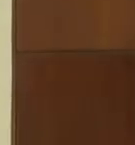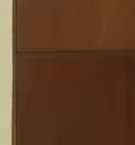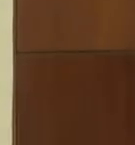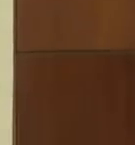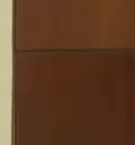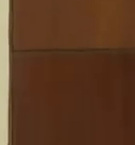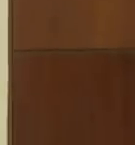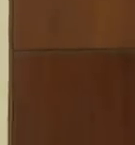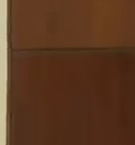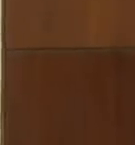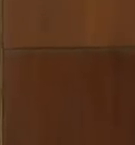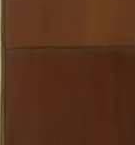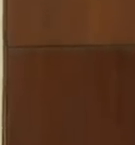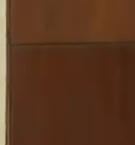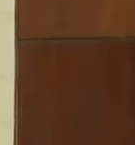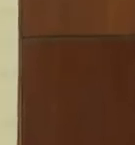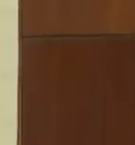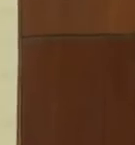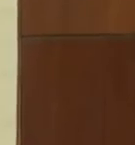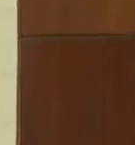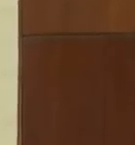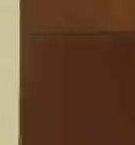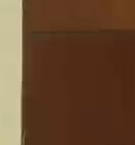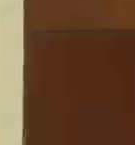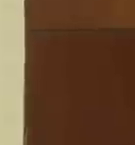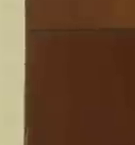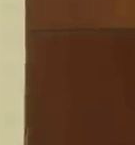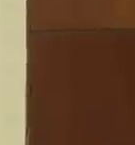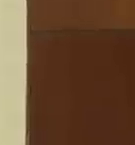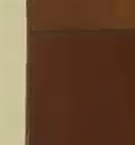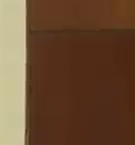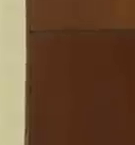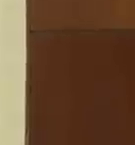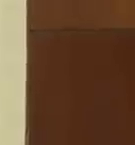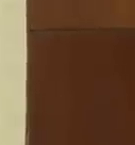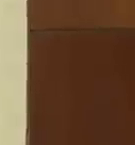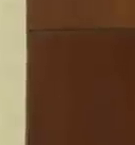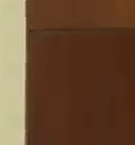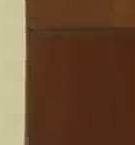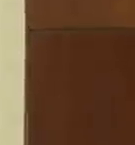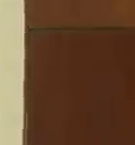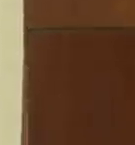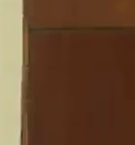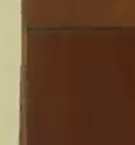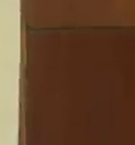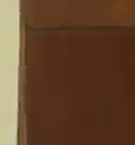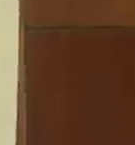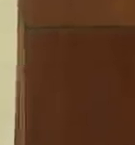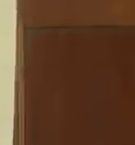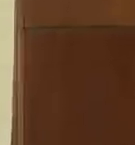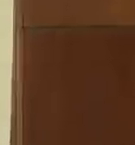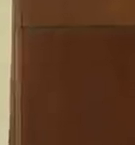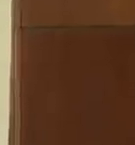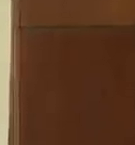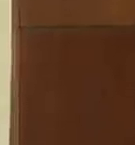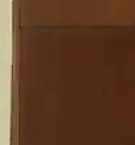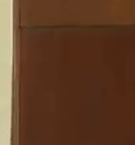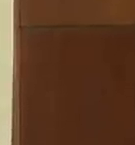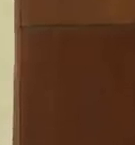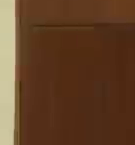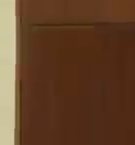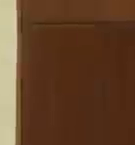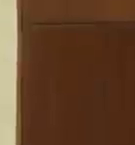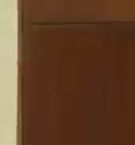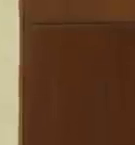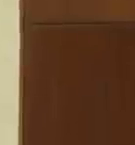National Identification System signing ceremony for the contract for the digitization of public records. I'm Naomi Francis, your Master